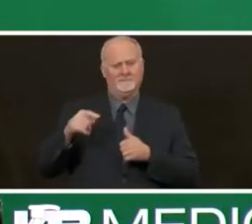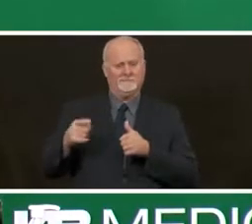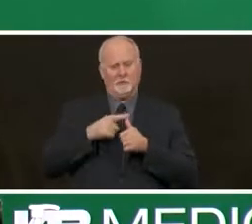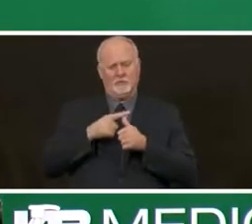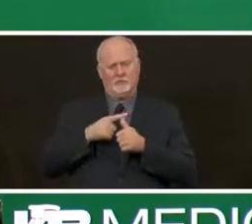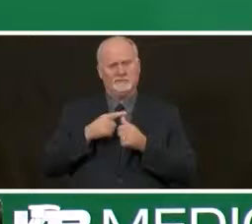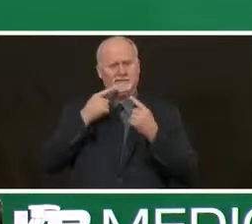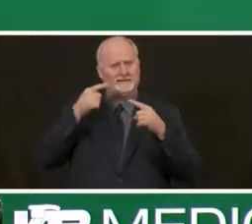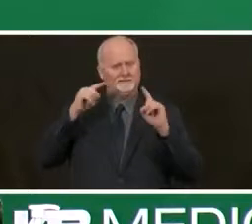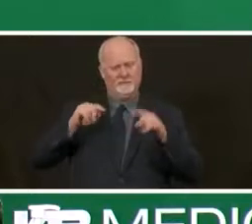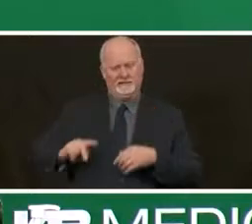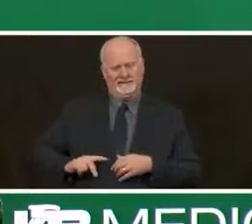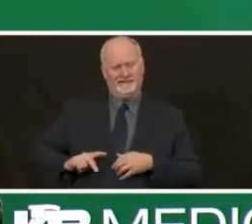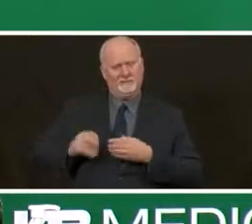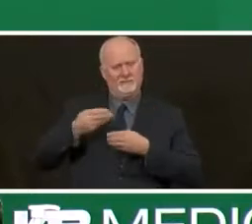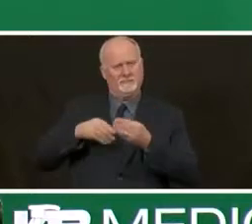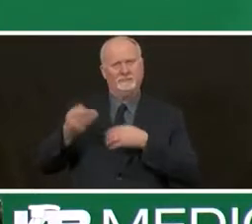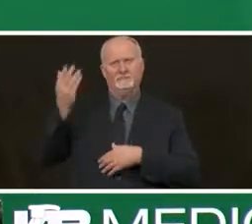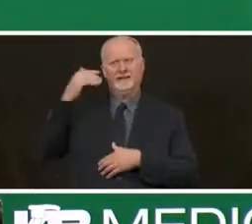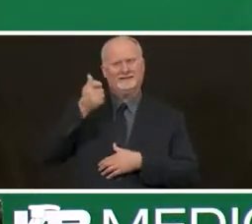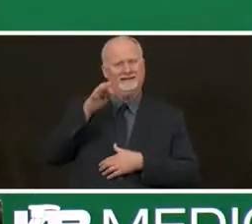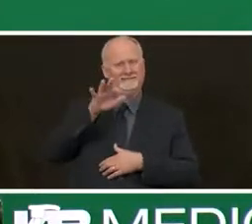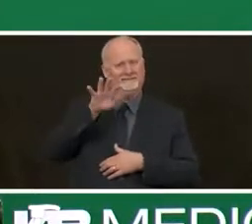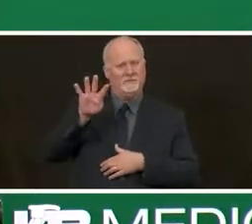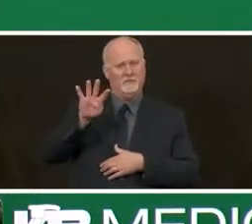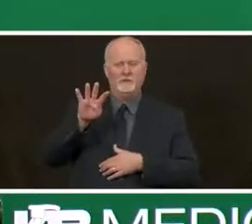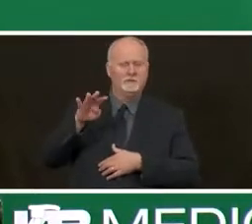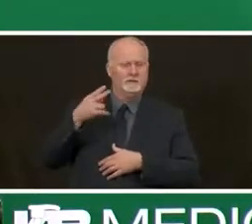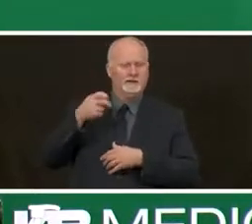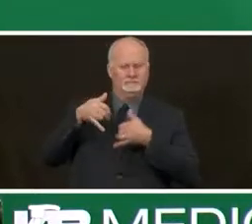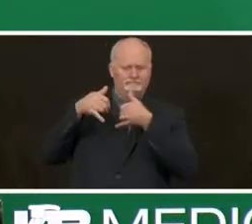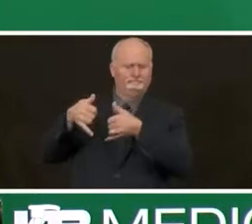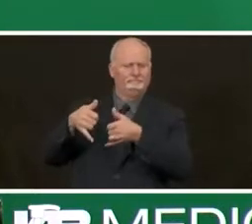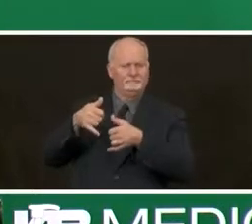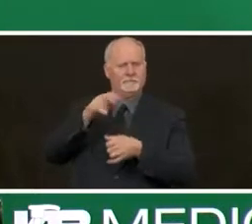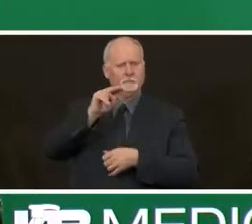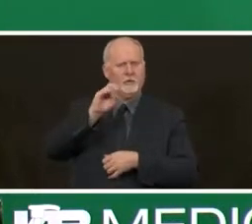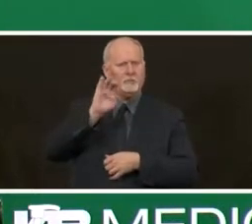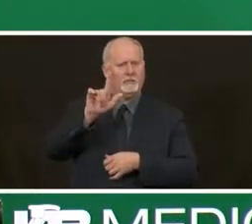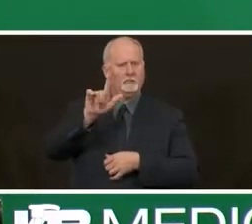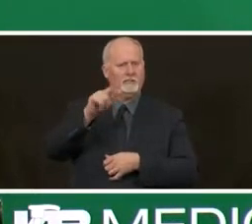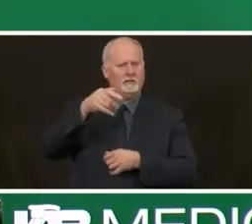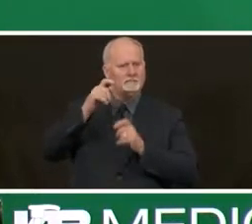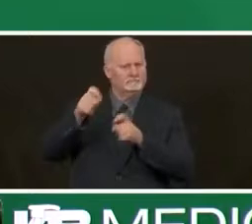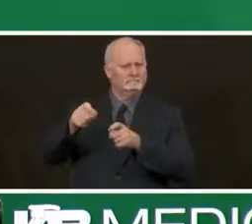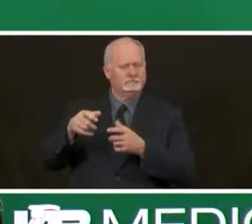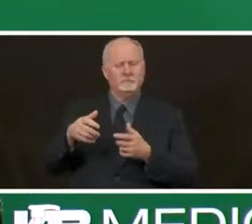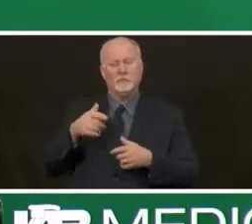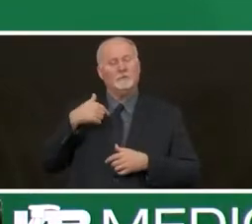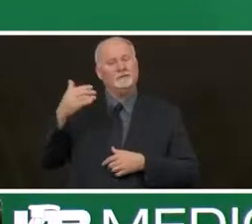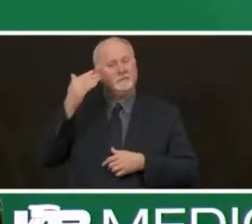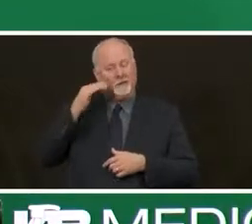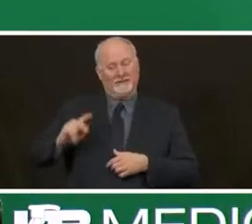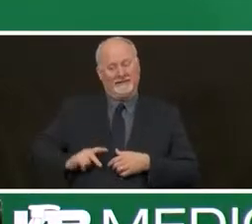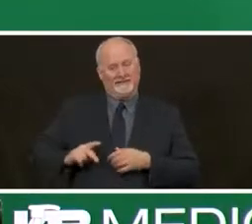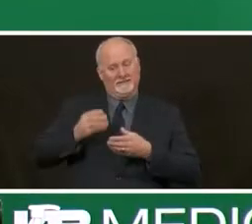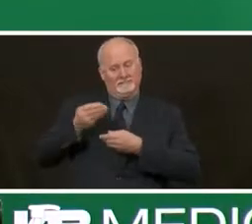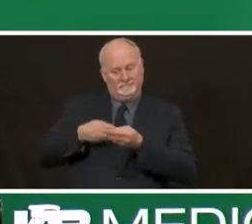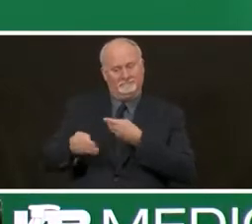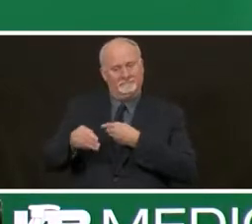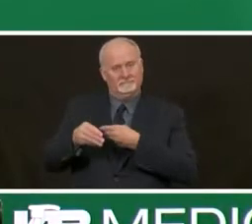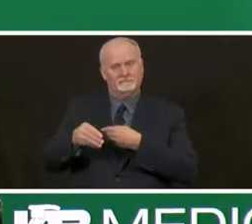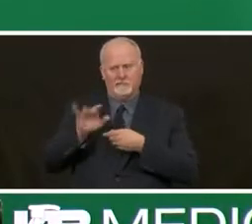kidney transplant, I believe in 1954, for which he won the Nobel Prize, we have known that kidney transplantation, in fact, is the